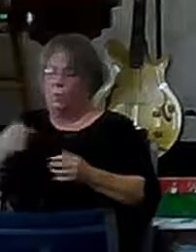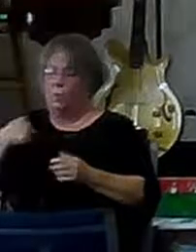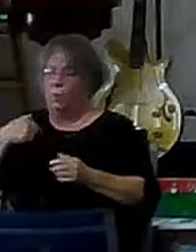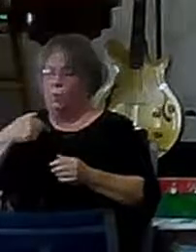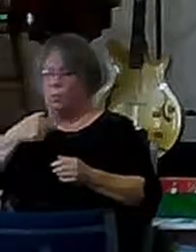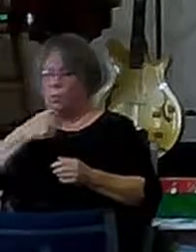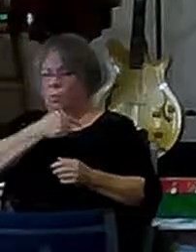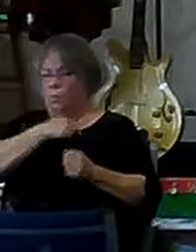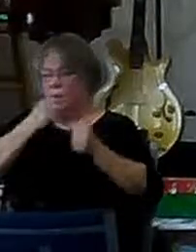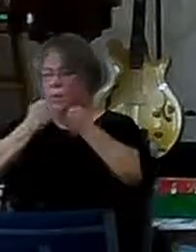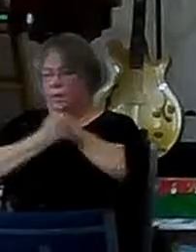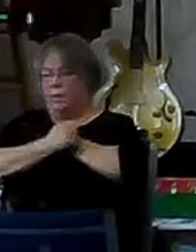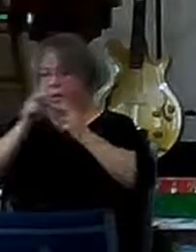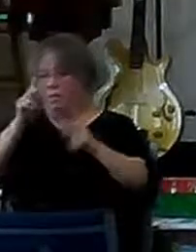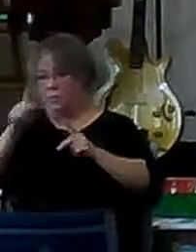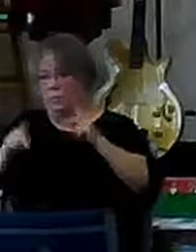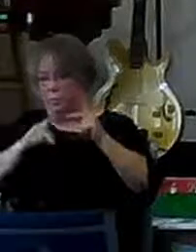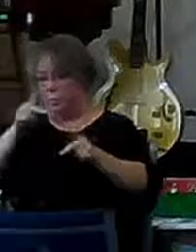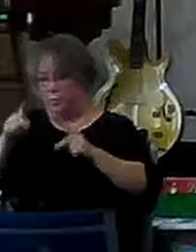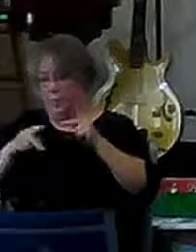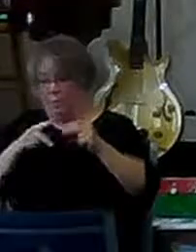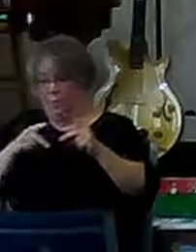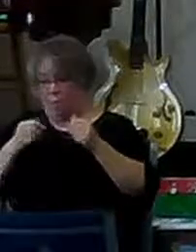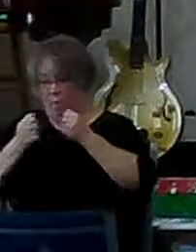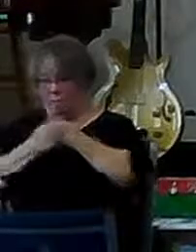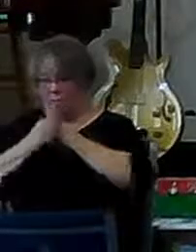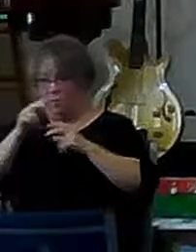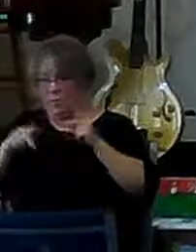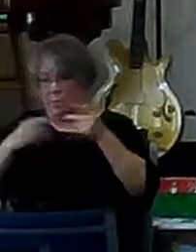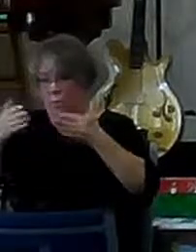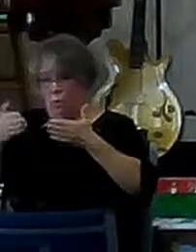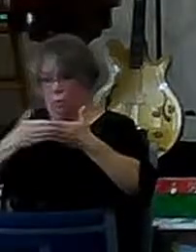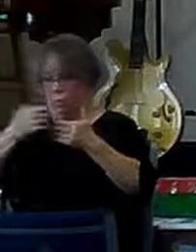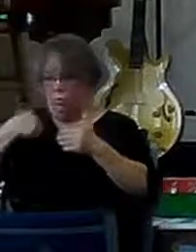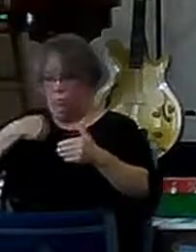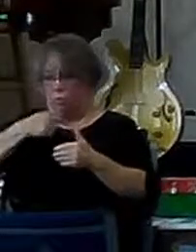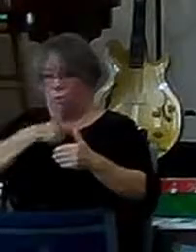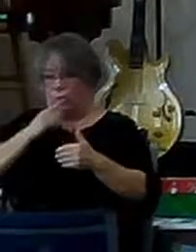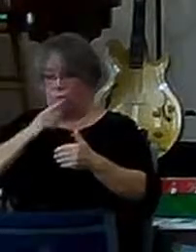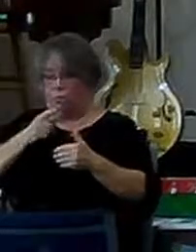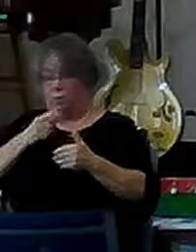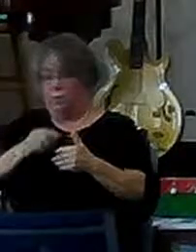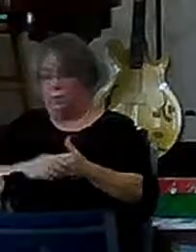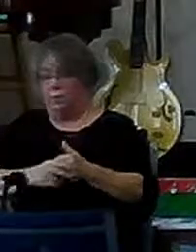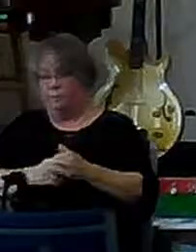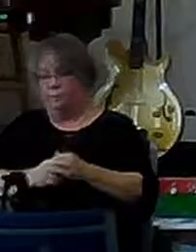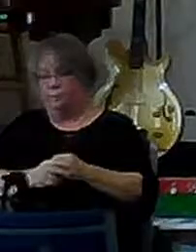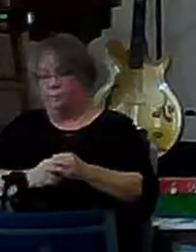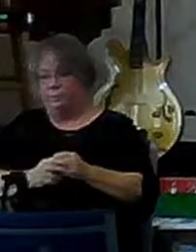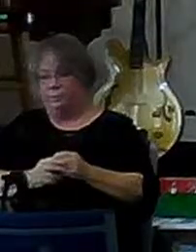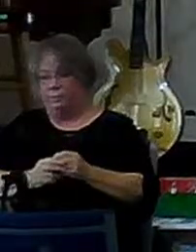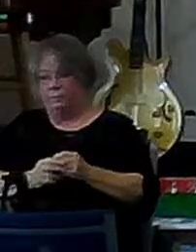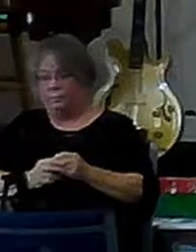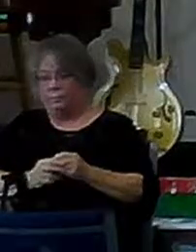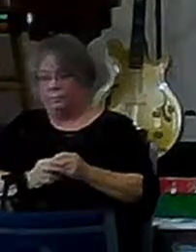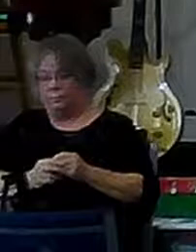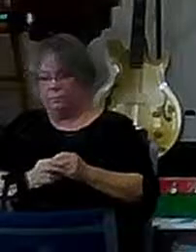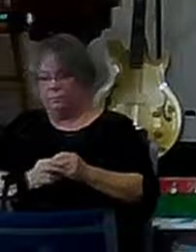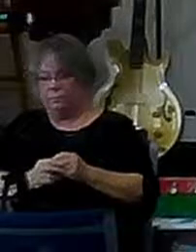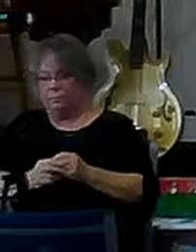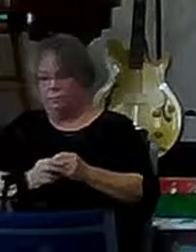to us the best, don't we? This is true, isn't it? It's just undeniable with how we're made.